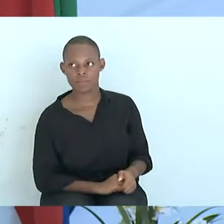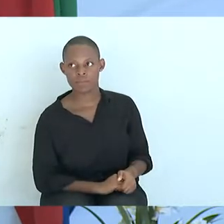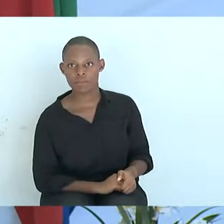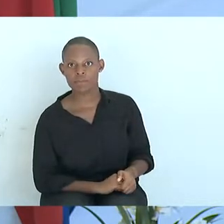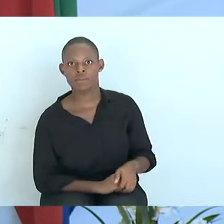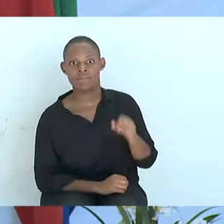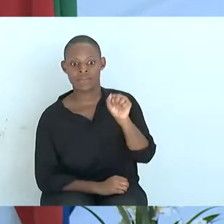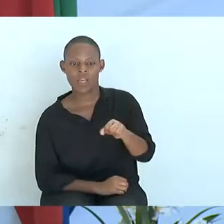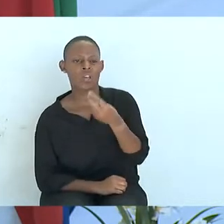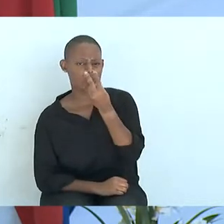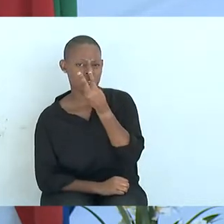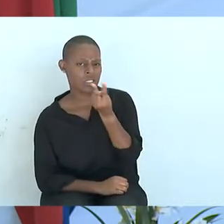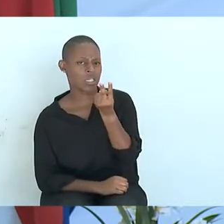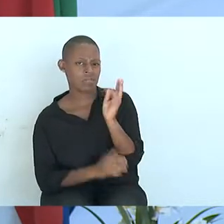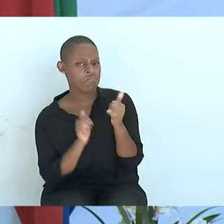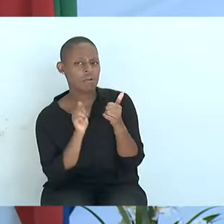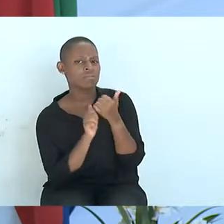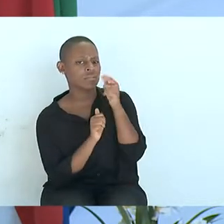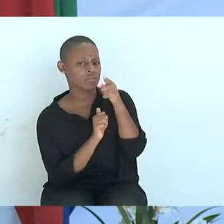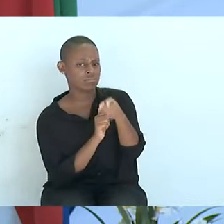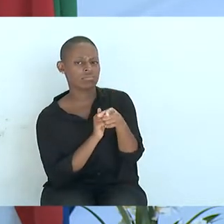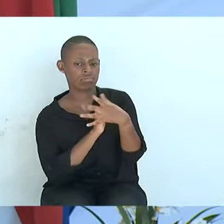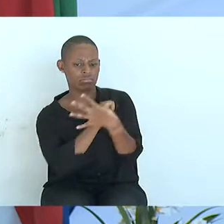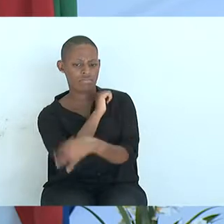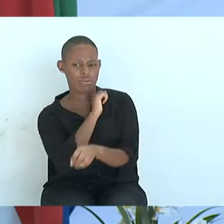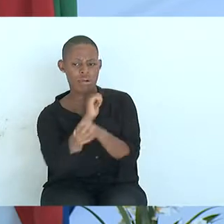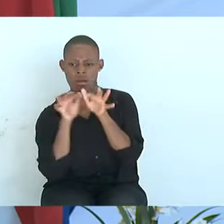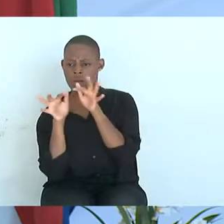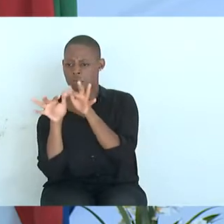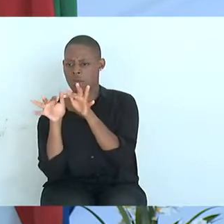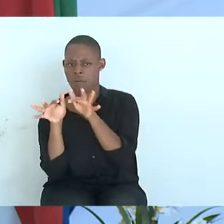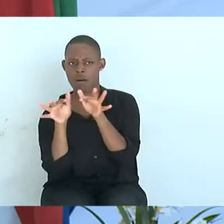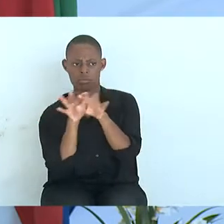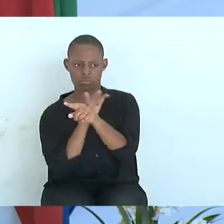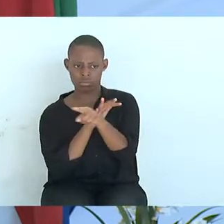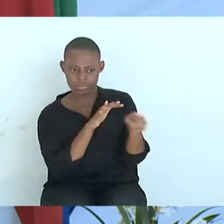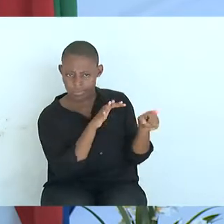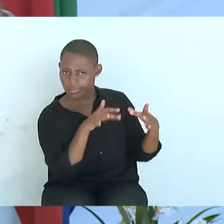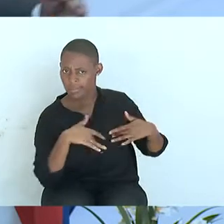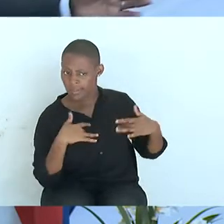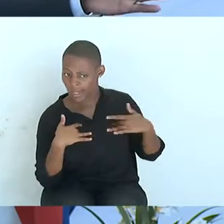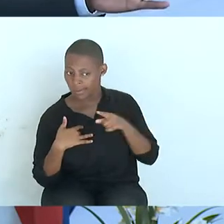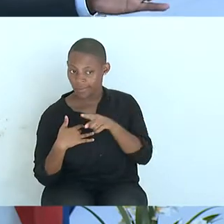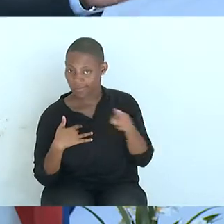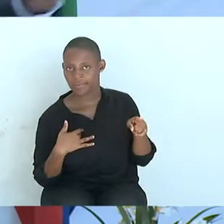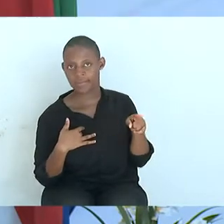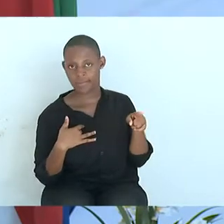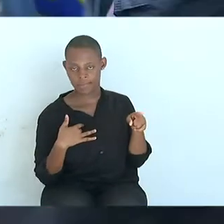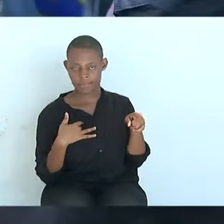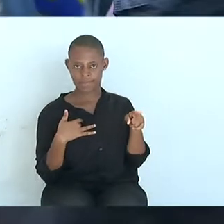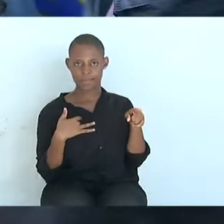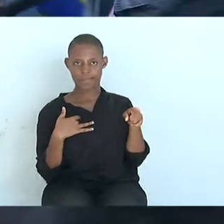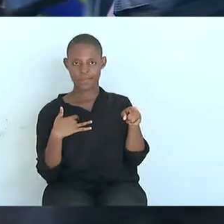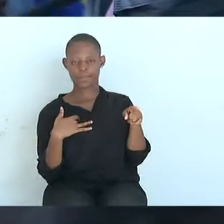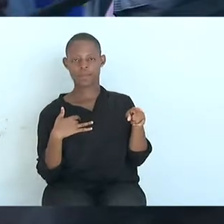deprivation is found. But if you look onto this coastline and you compare to the other part